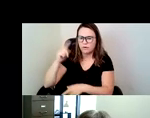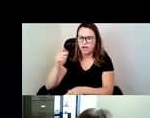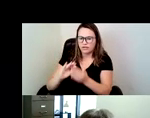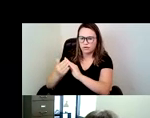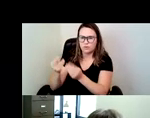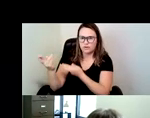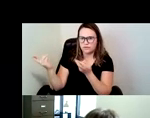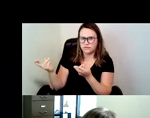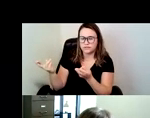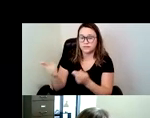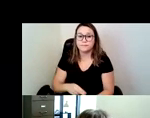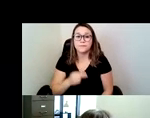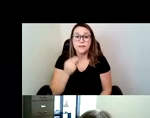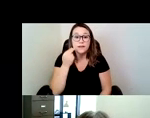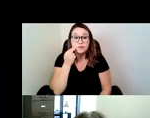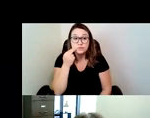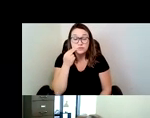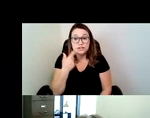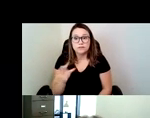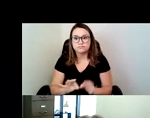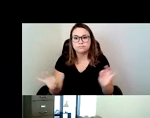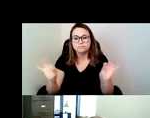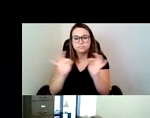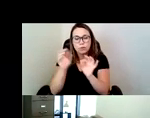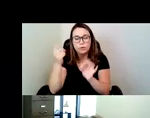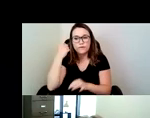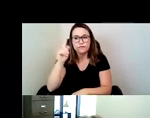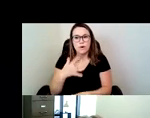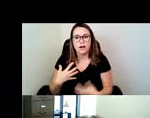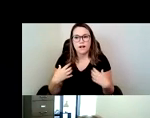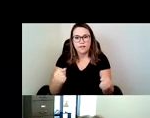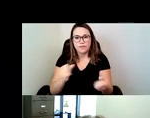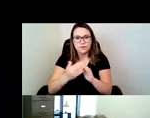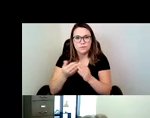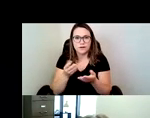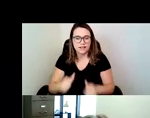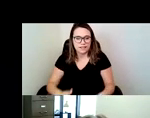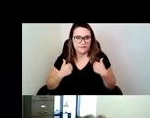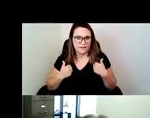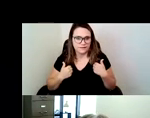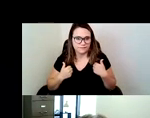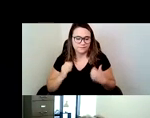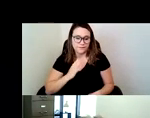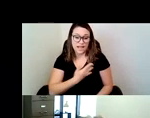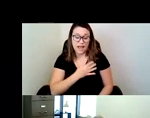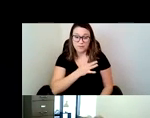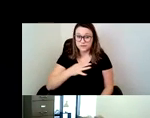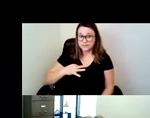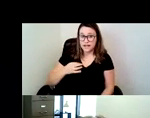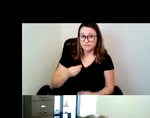Good nutrition is essential for healthy community living and independence. Our staff provides nutrition